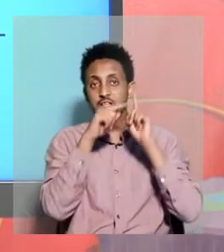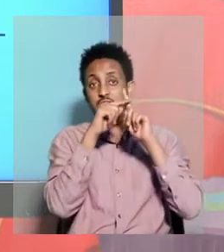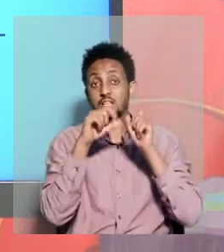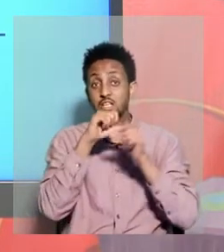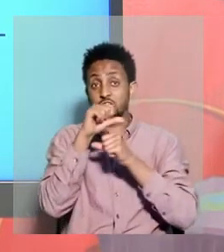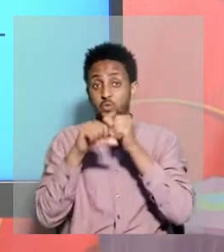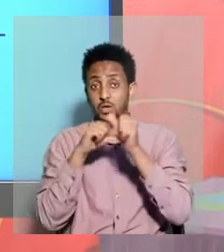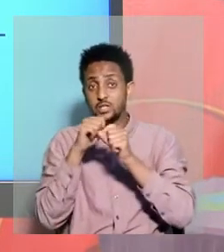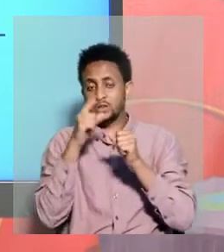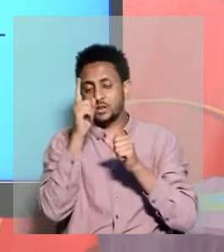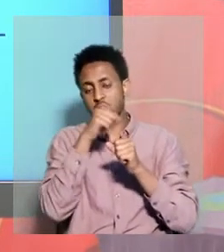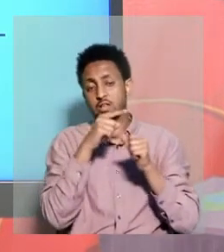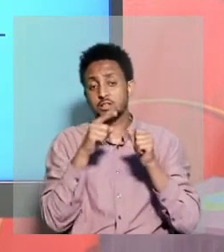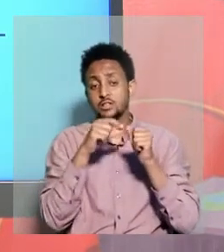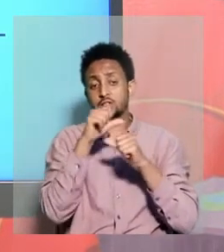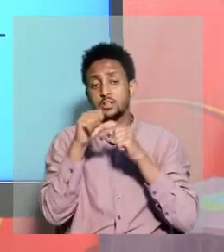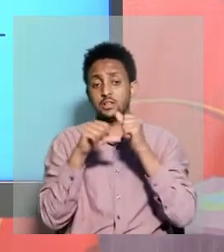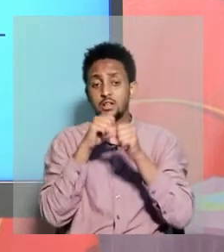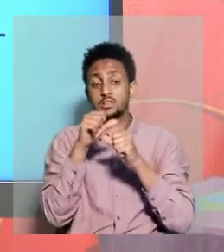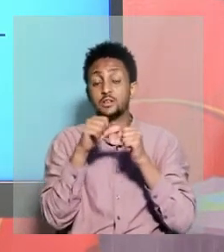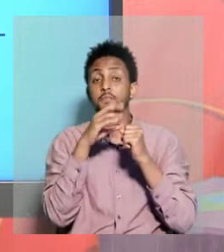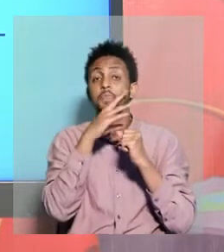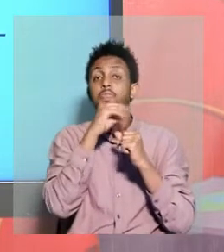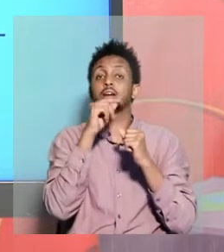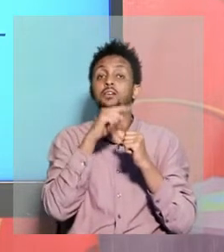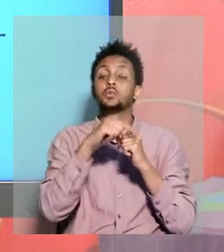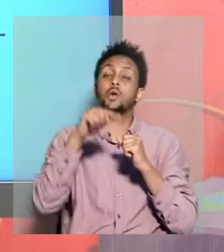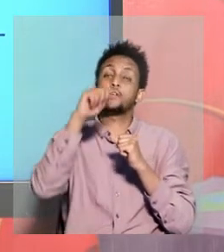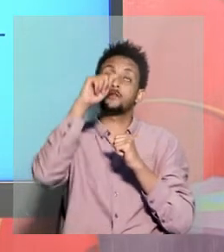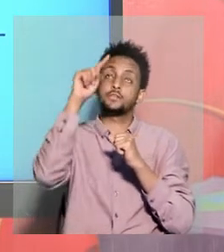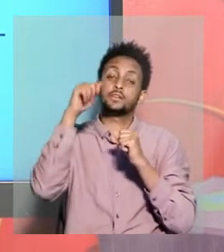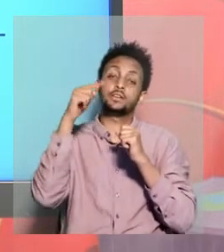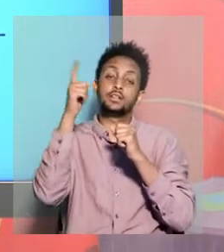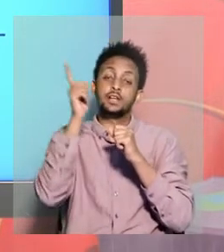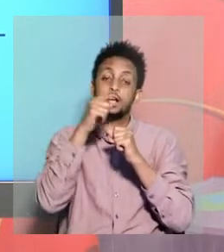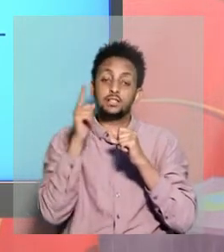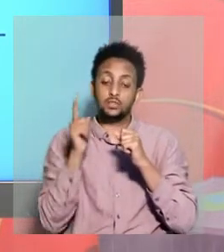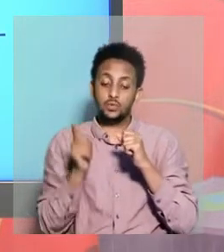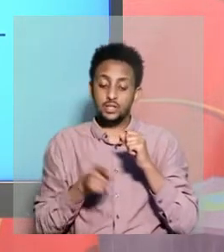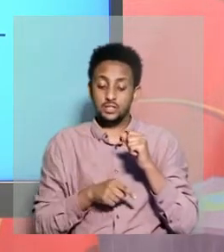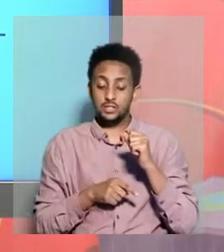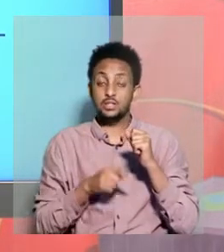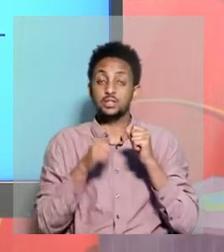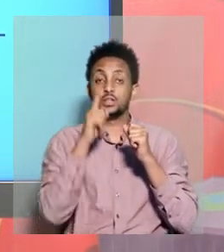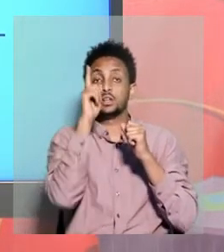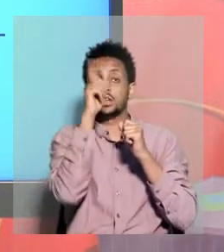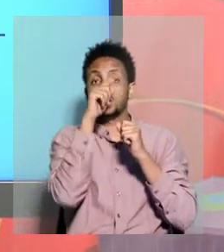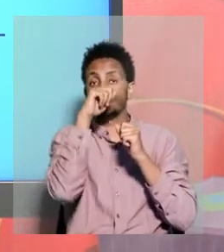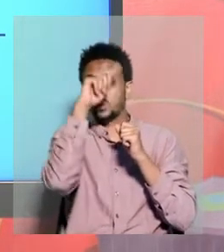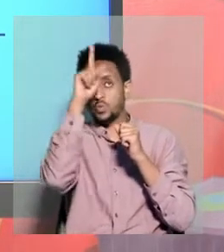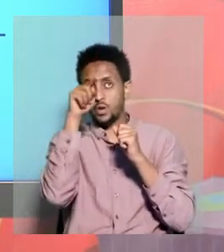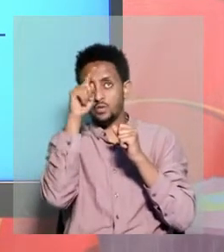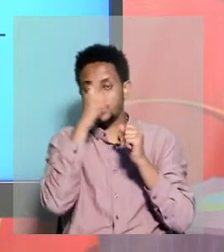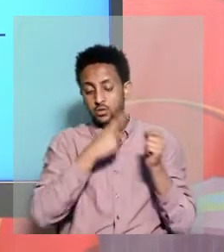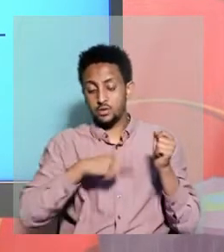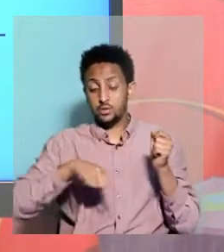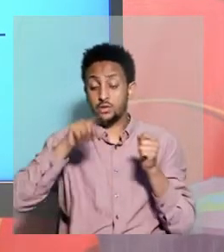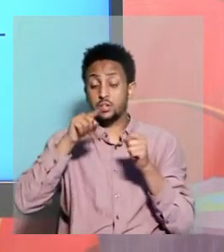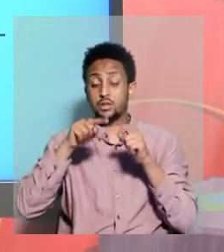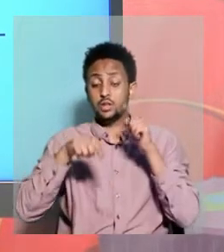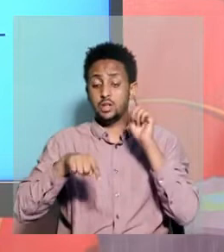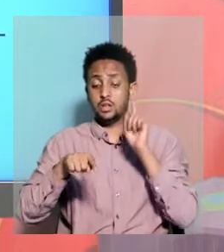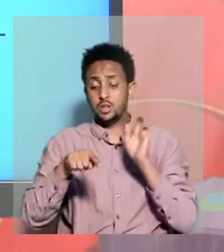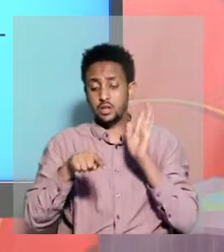together, they are cancelling out together. So this wave is cancelled by this one is cancelled by this one, this is negative,